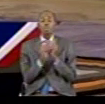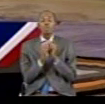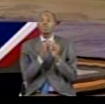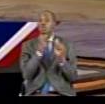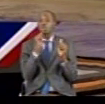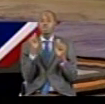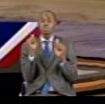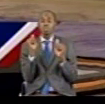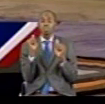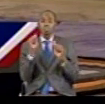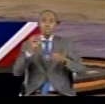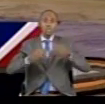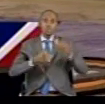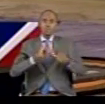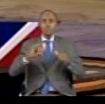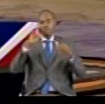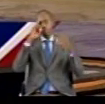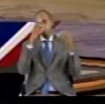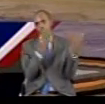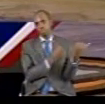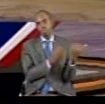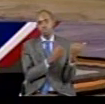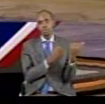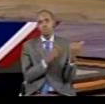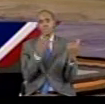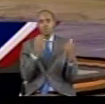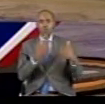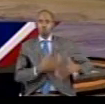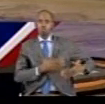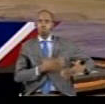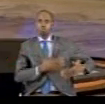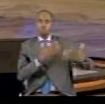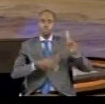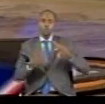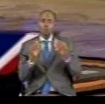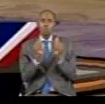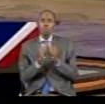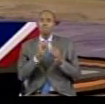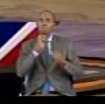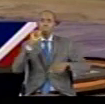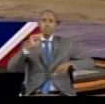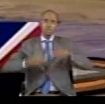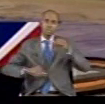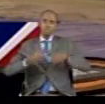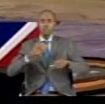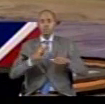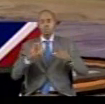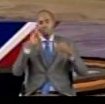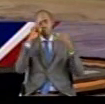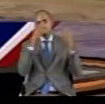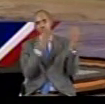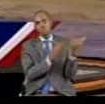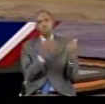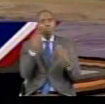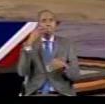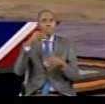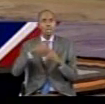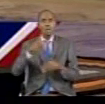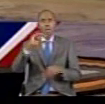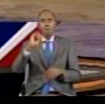6 of Mark. I'm reading from verse 53. Mark chapter 6,